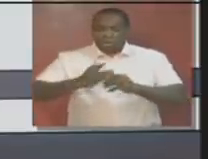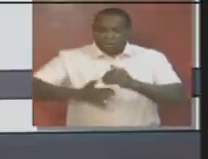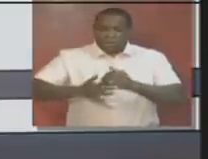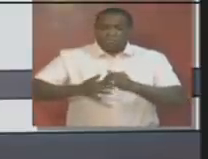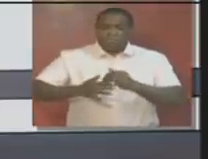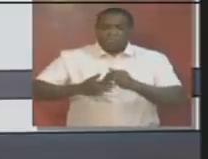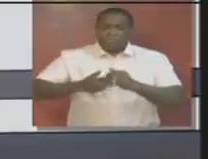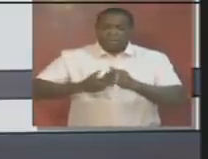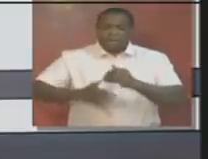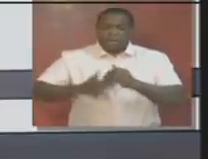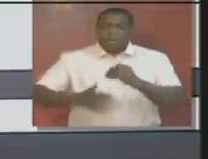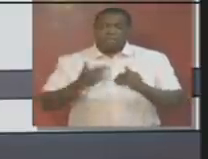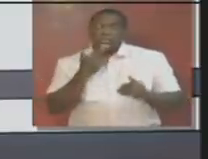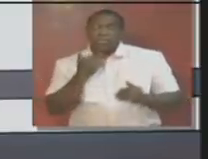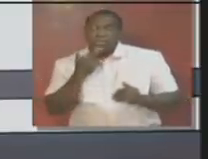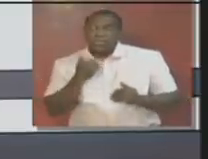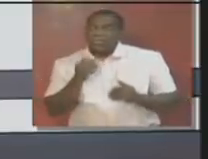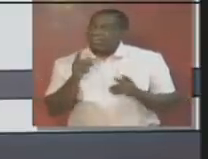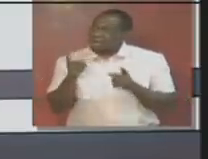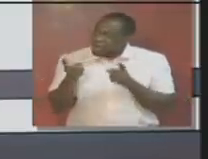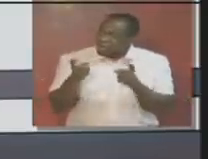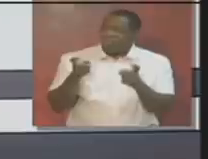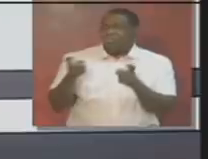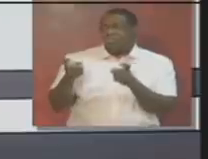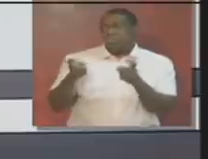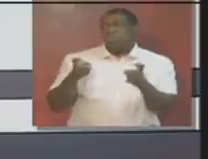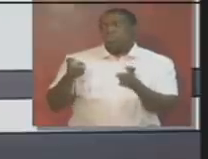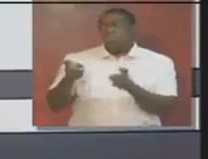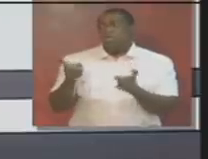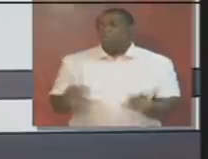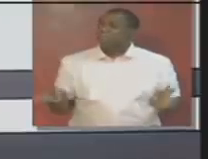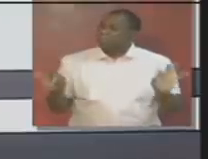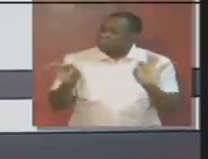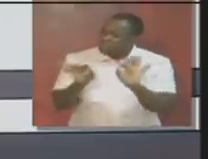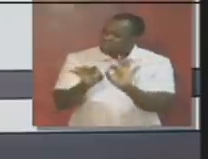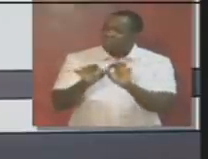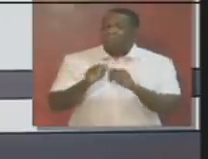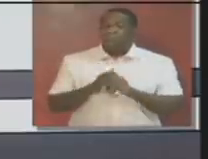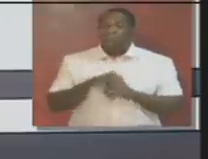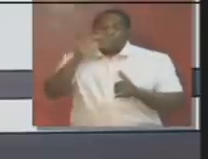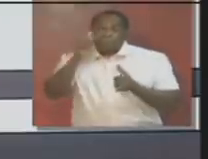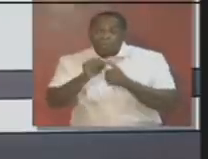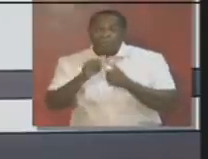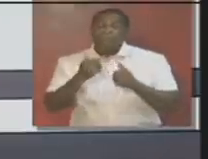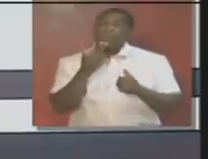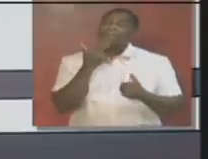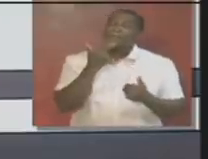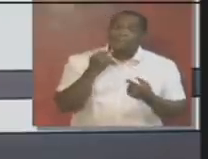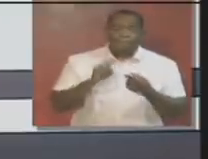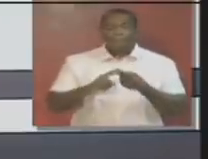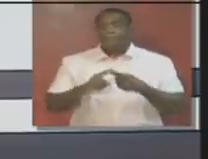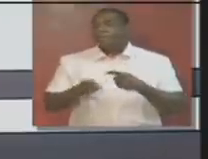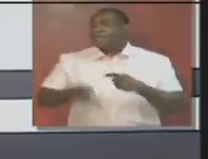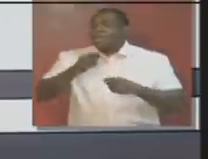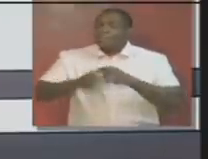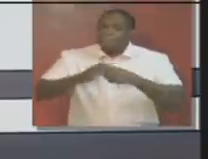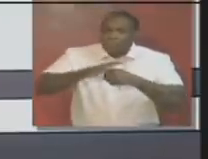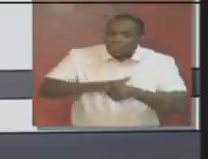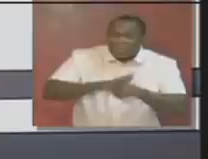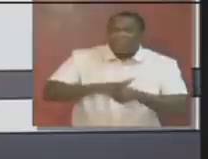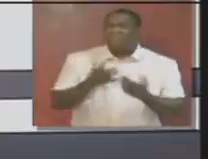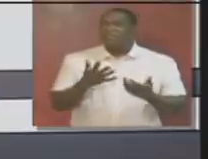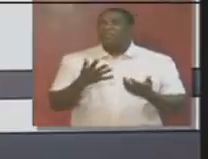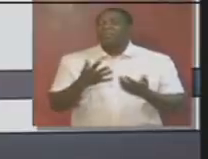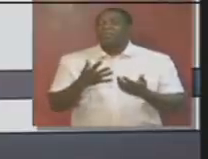of control, then that high sugar, remember diabetes, obesity, and hypertension are all inflammatory situations,